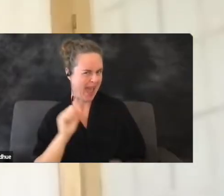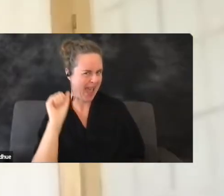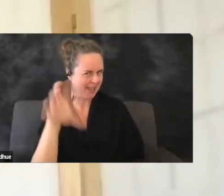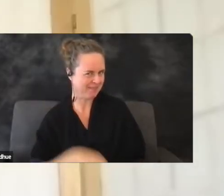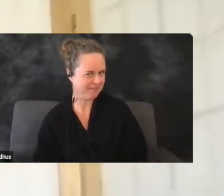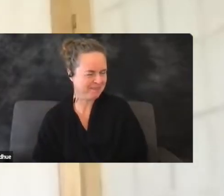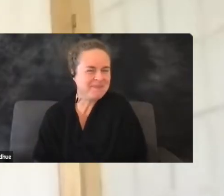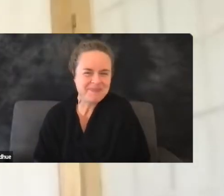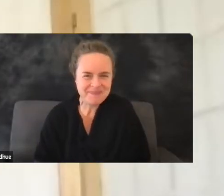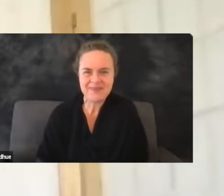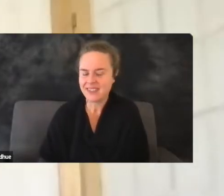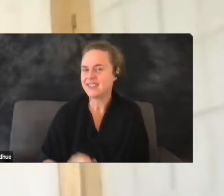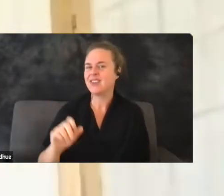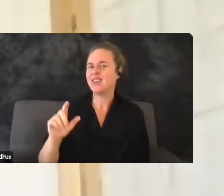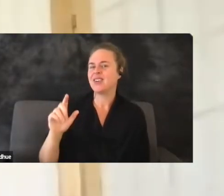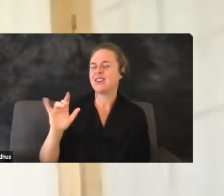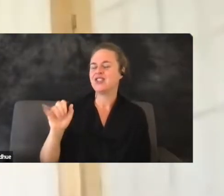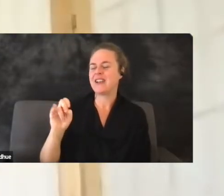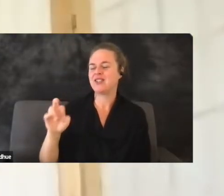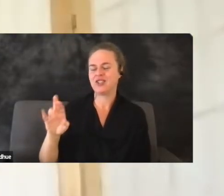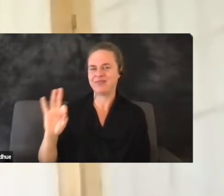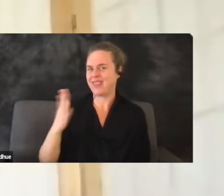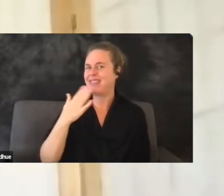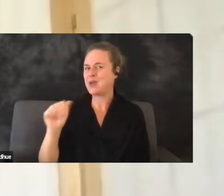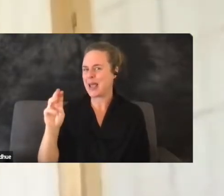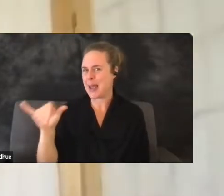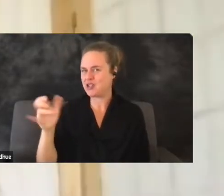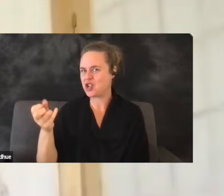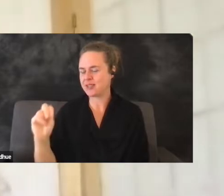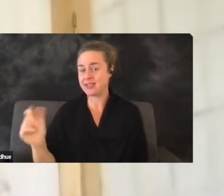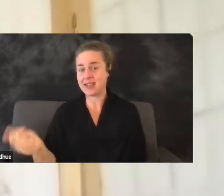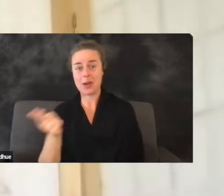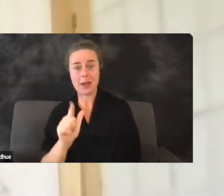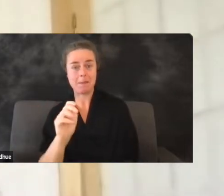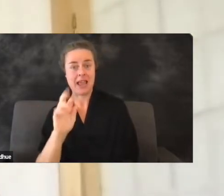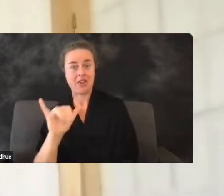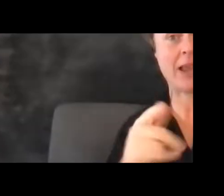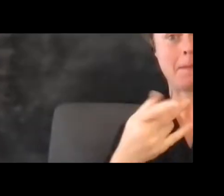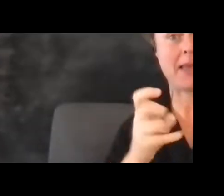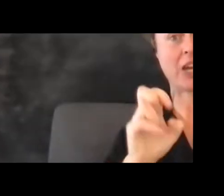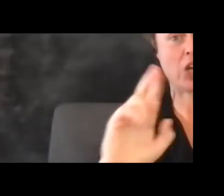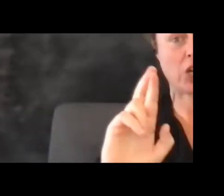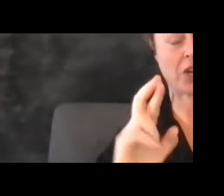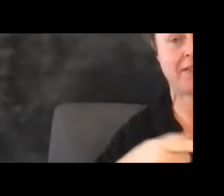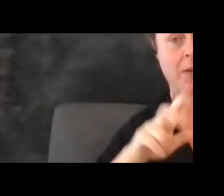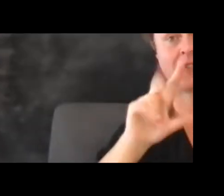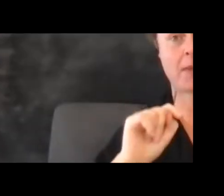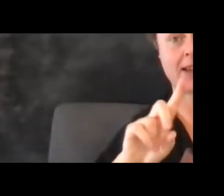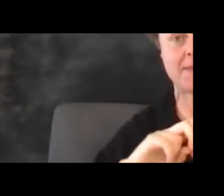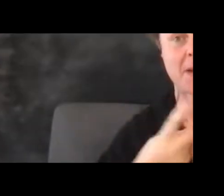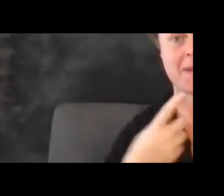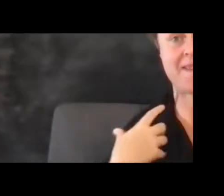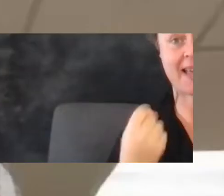Amy Johnson, thank you so much. Mary Pickner from the Vermont Department of Health, you are up next. Are you available to come to our